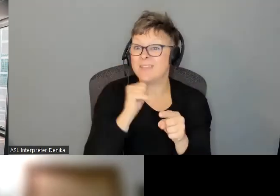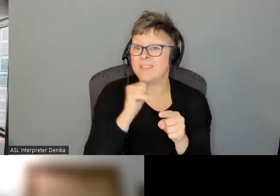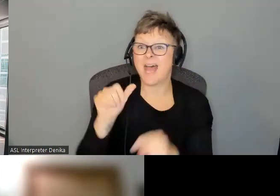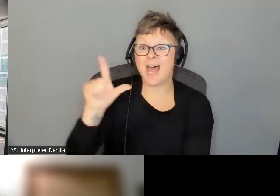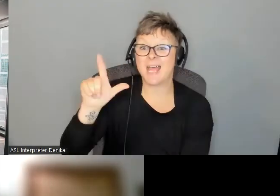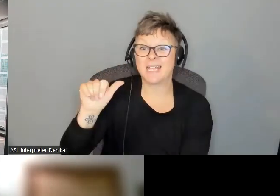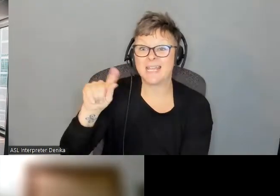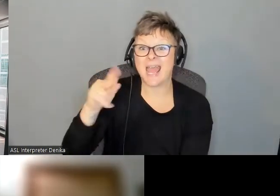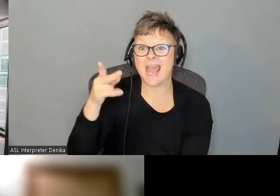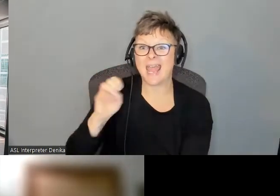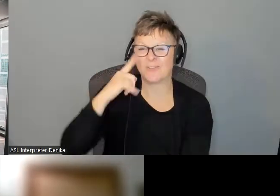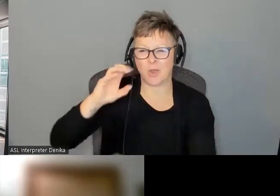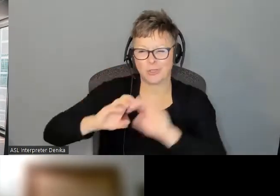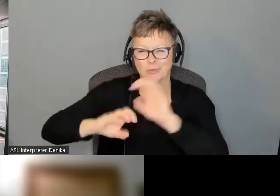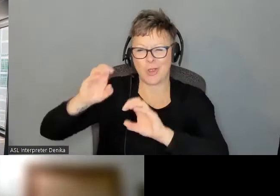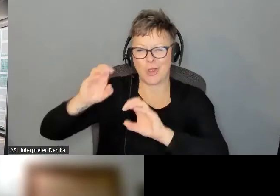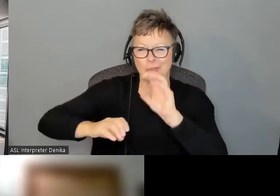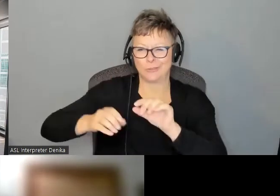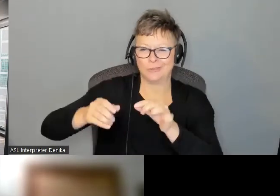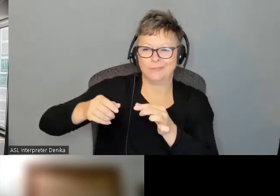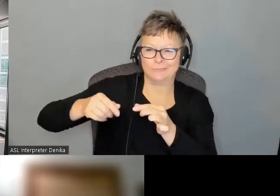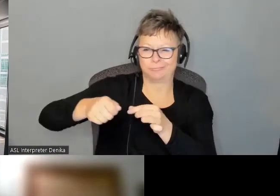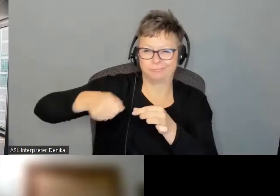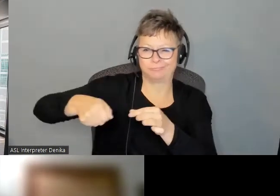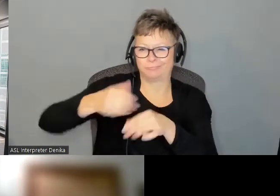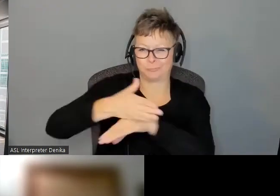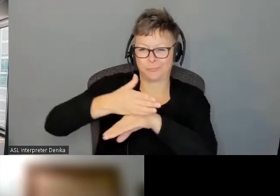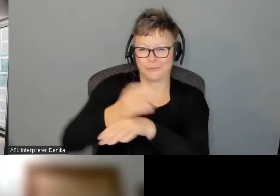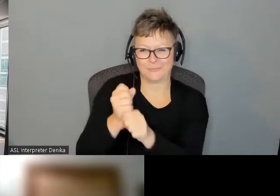yeah, we'll have our little things that we worry us. Robin.